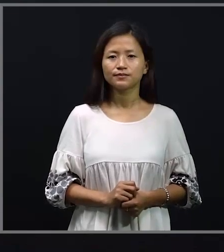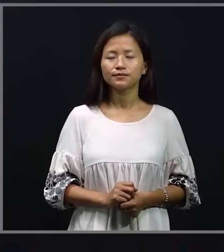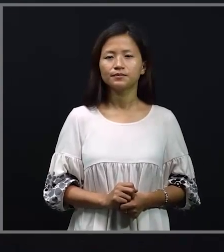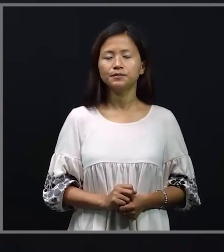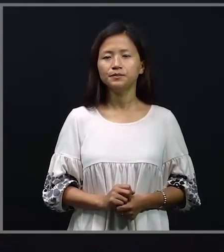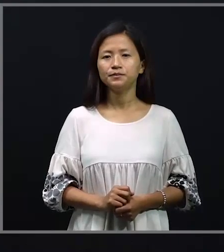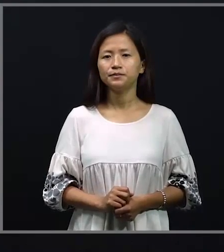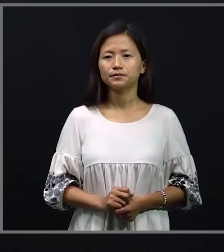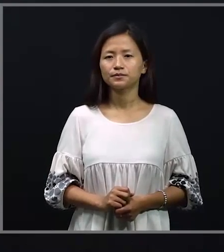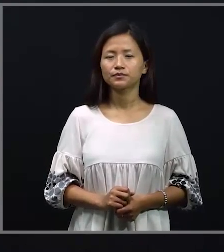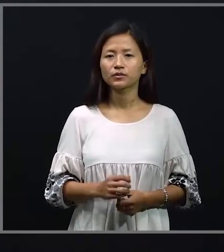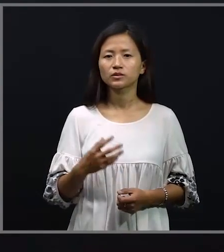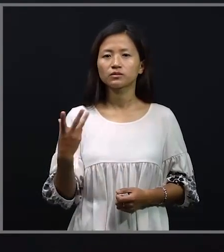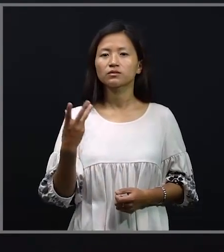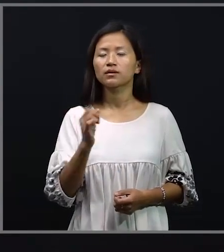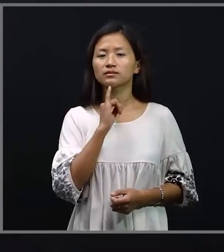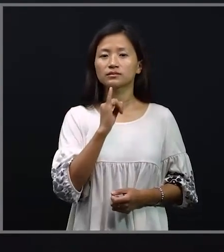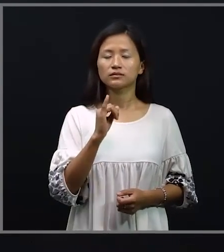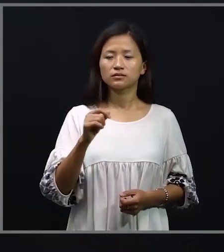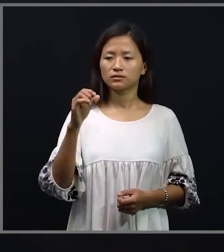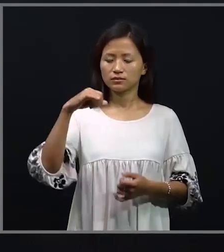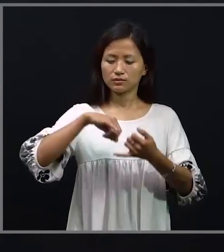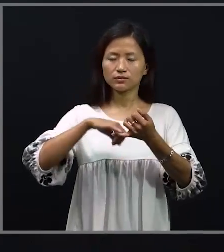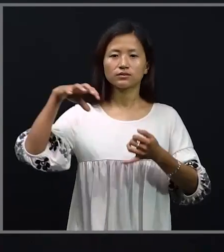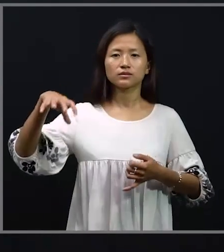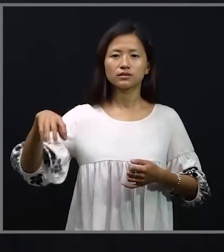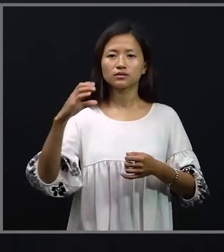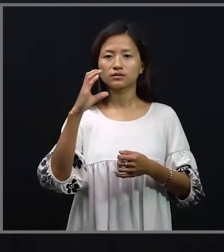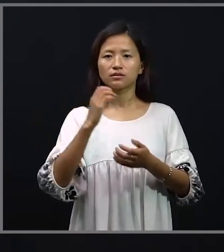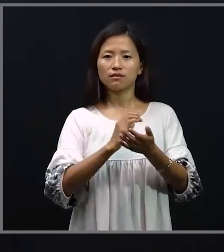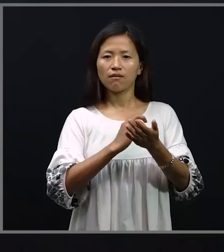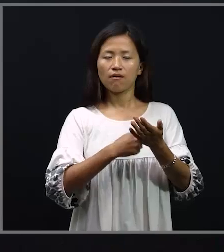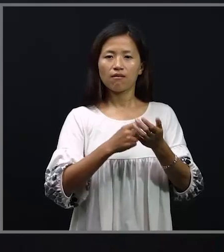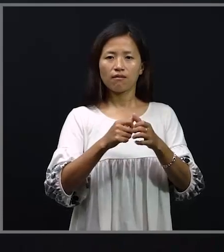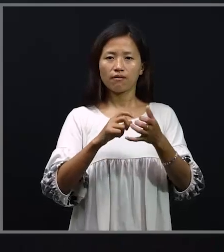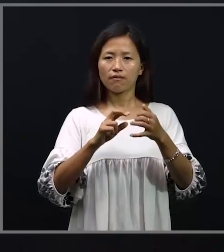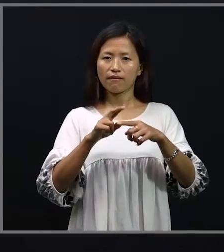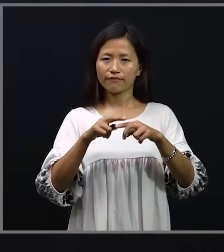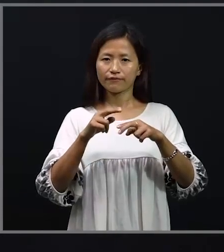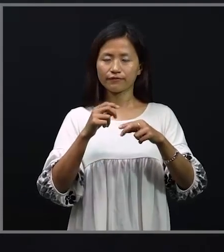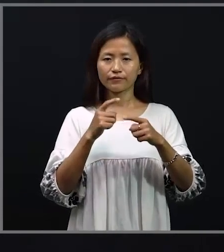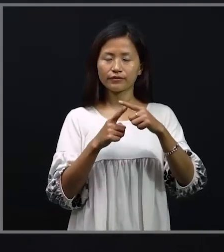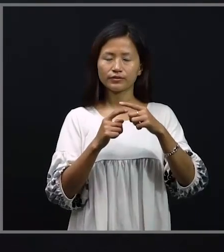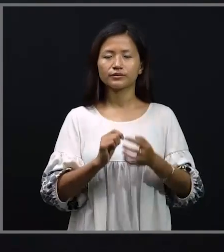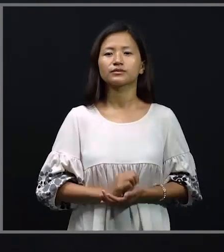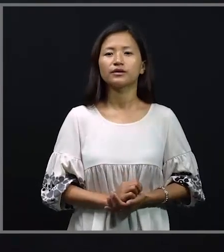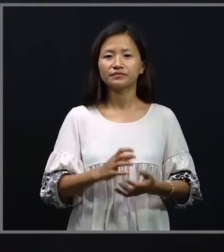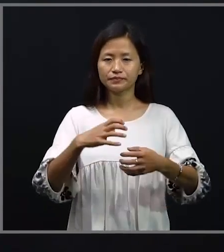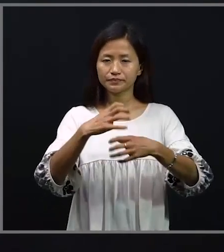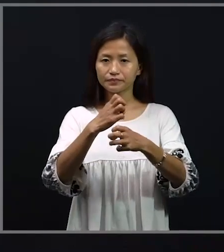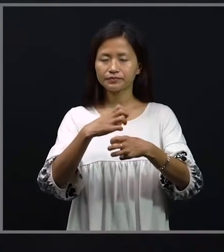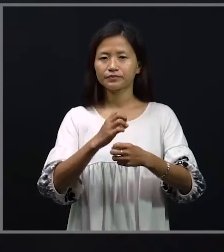Okay, what is this statecraft? In his statecraft, he talks about kings, okay,